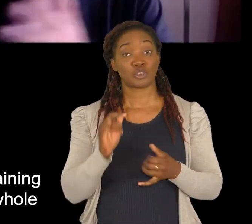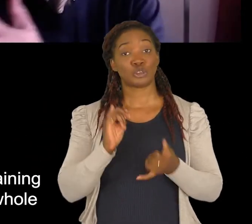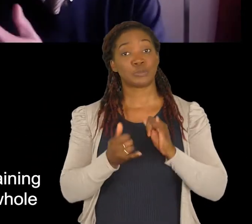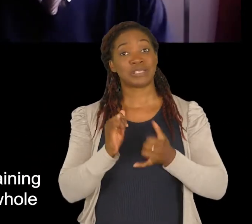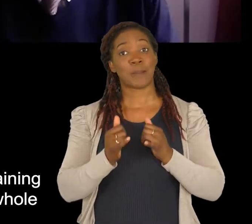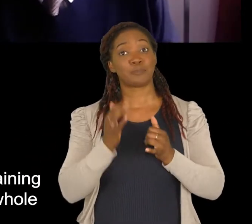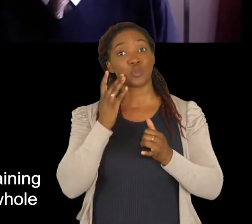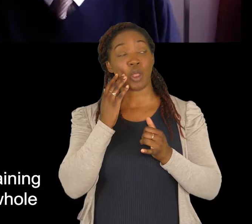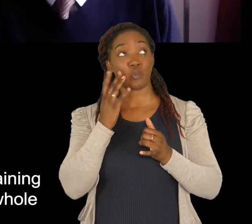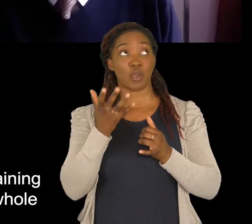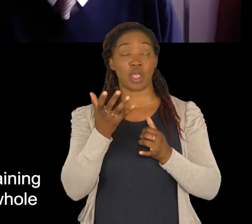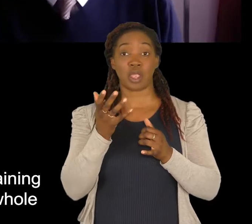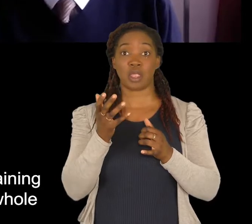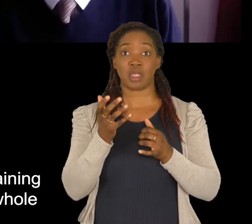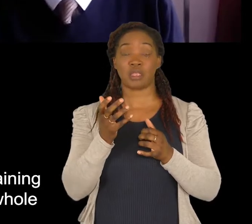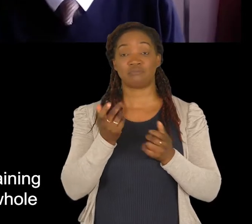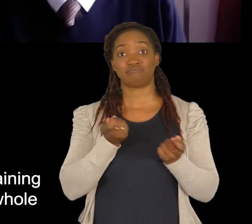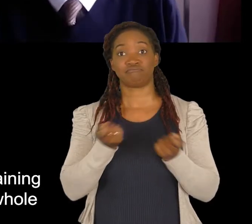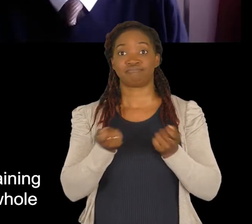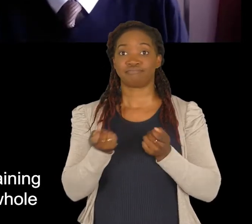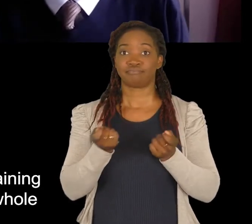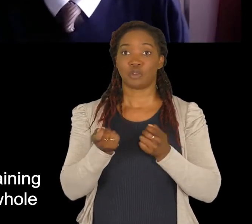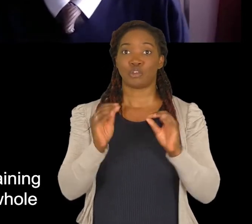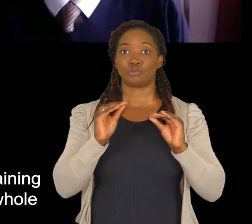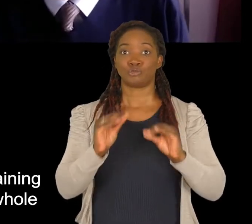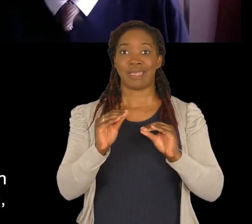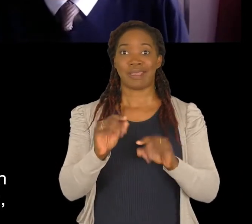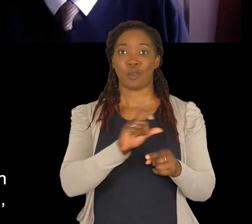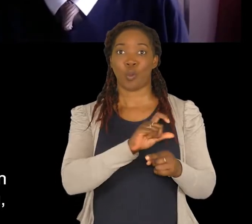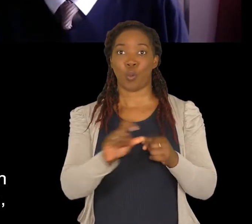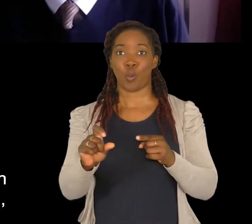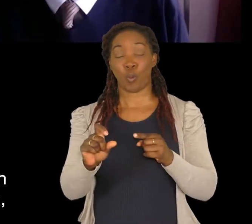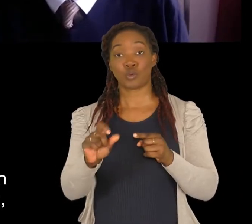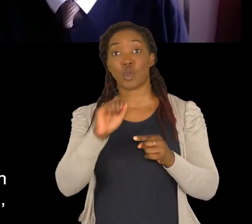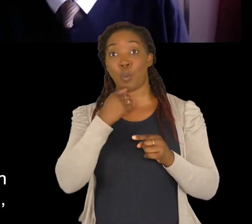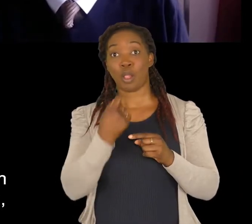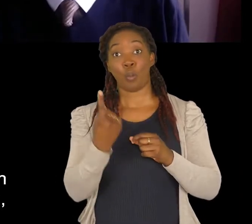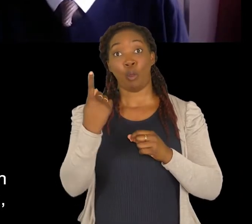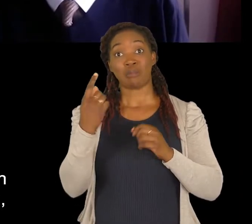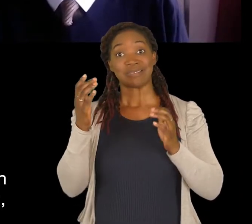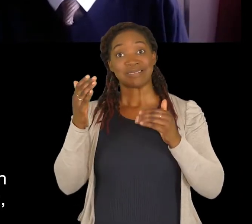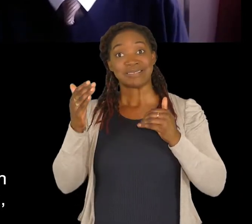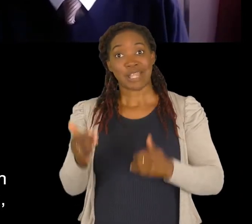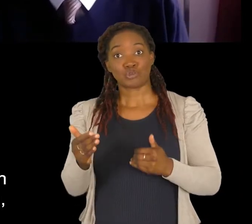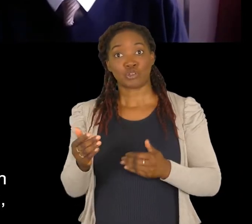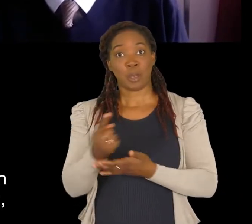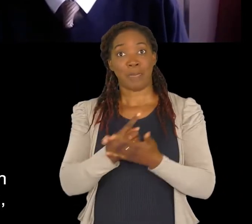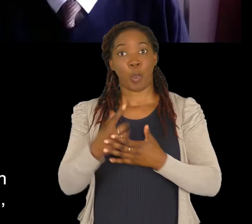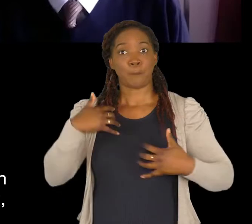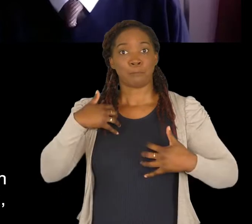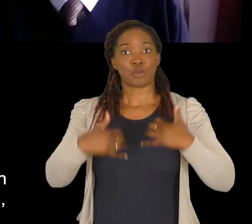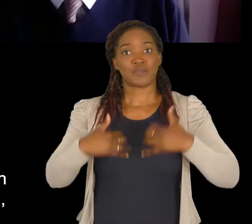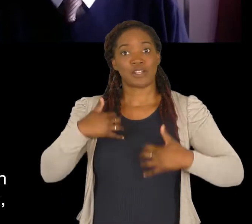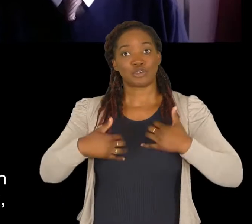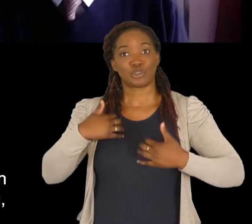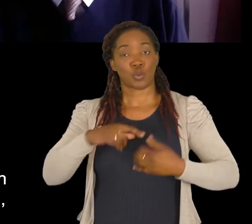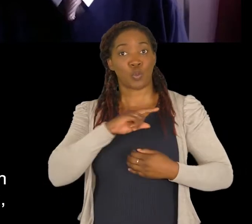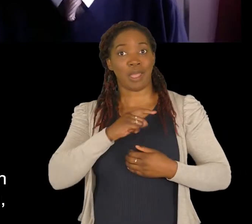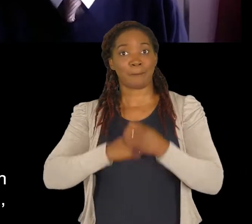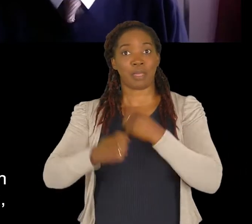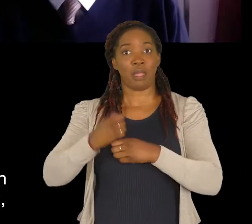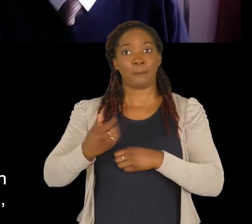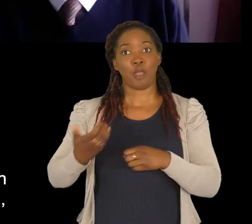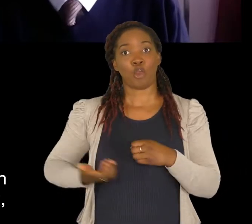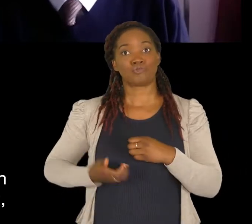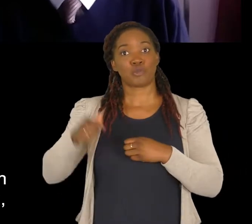run our training programs for entrepreneurs, I spend a whole session on motivation and drive, because being an